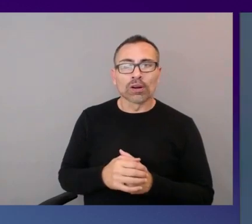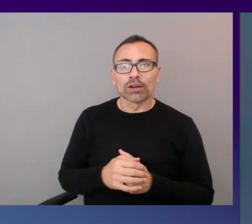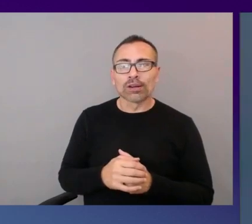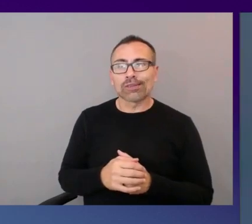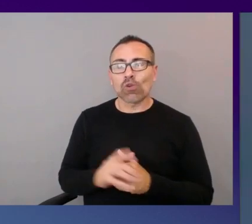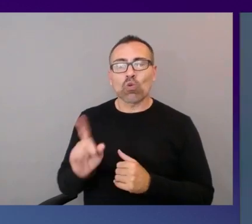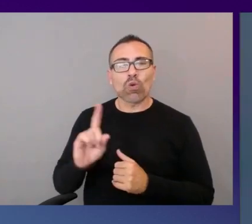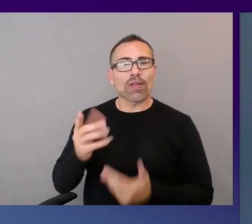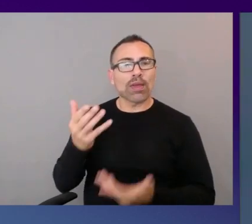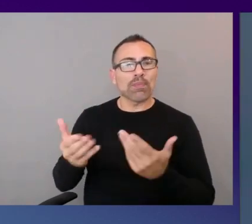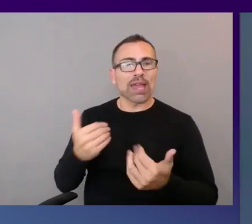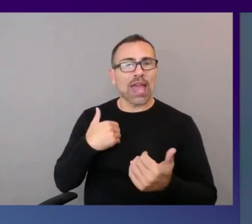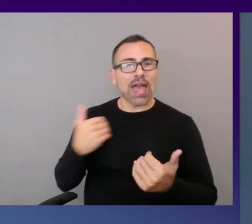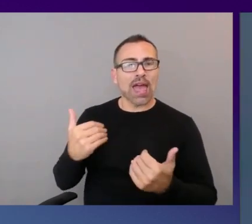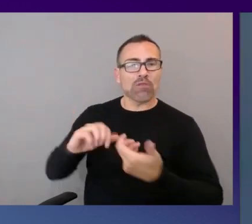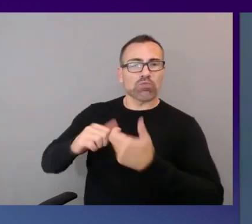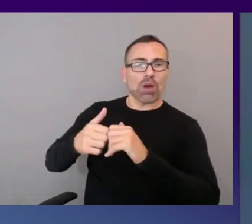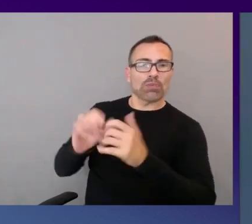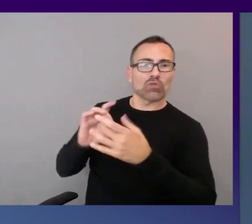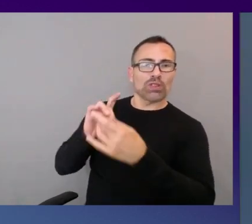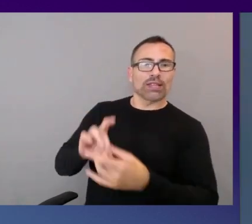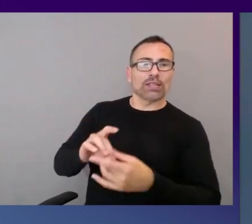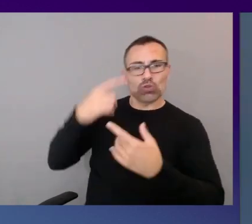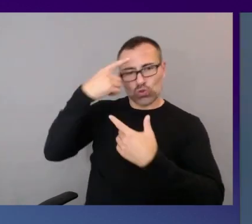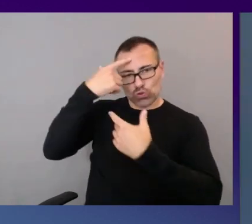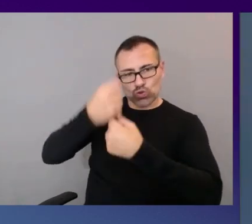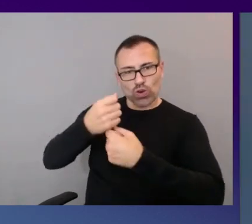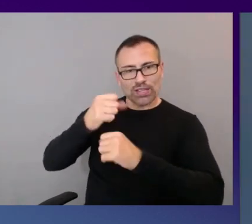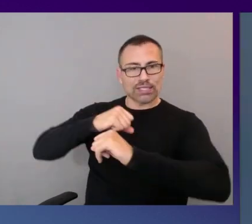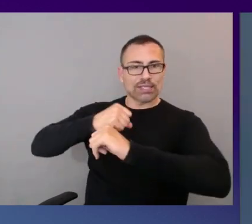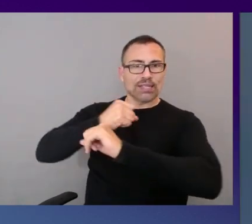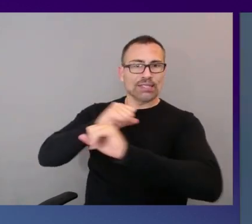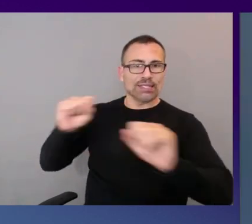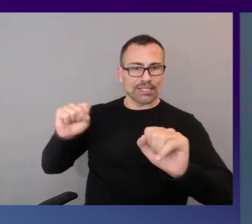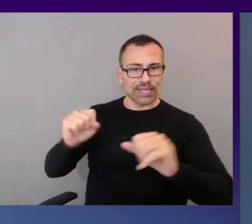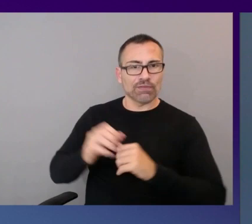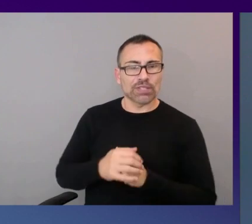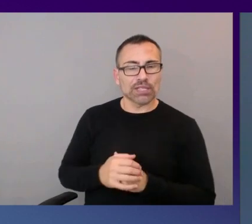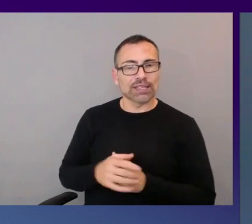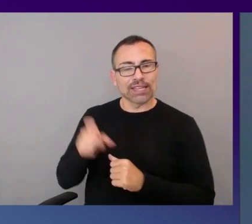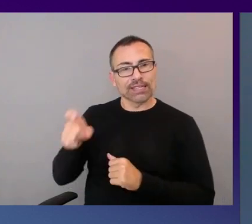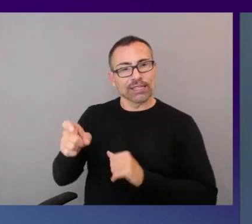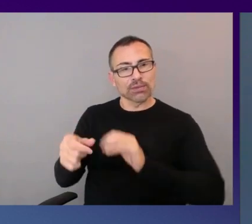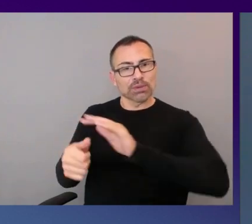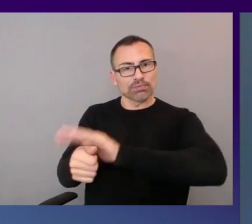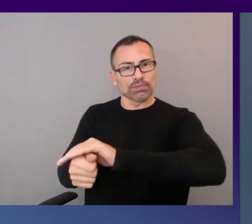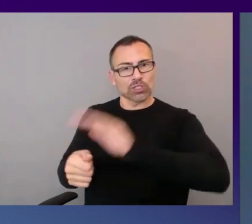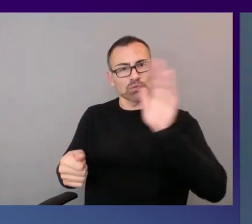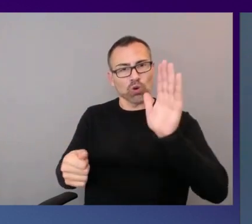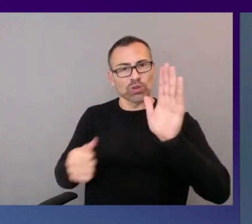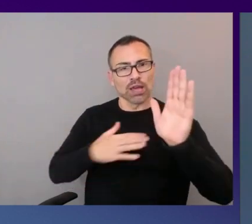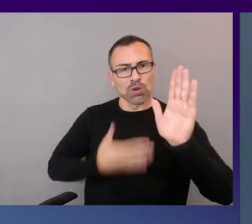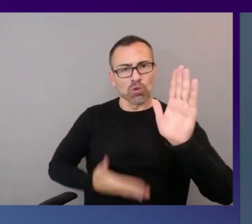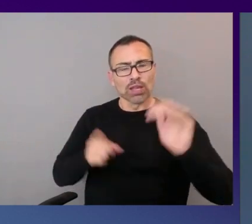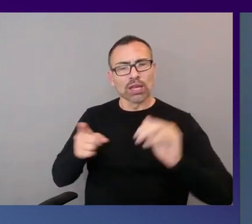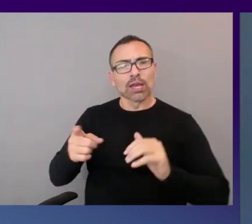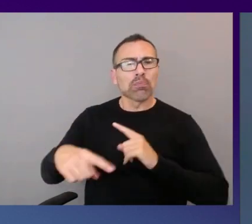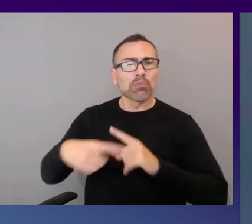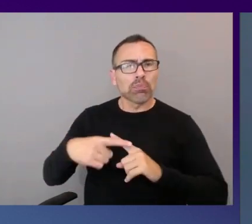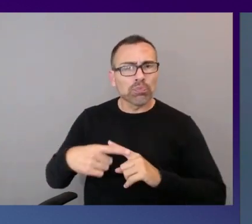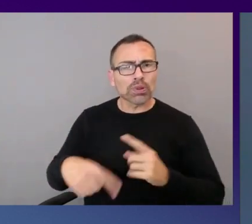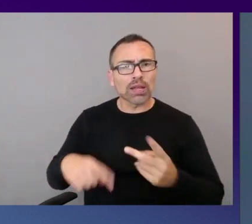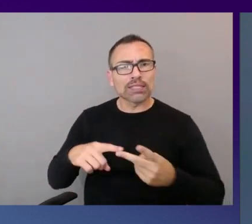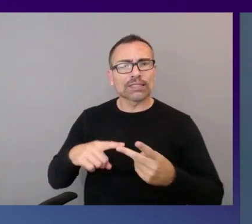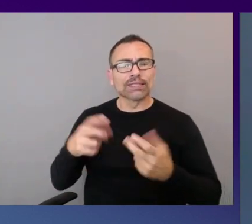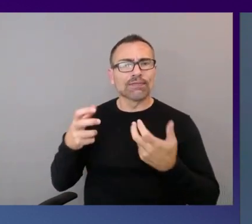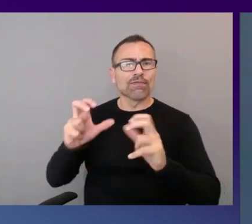mm-hmm. as well as be committed to, you know, investing in approaches to be able to reduce those. And I believe that, you